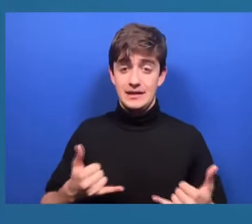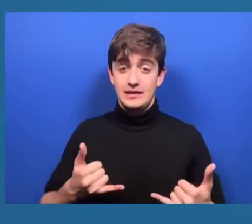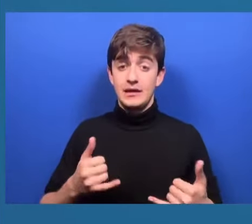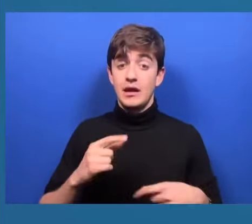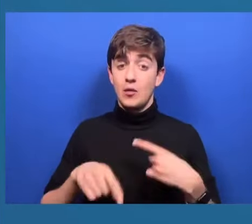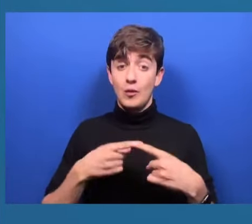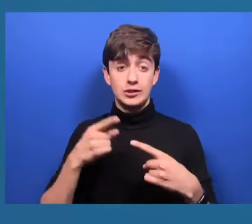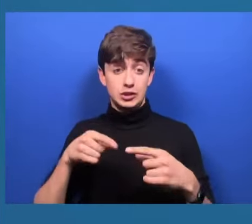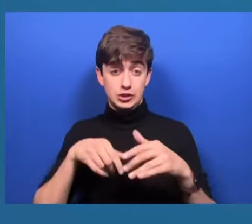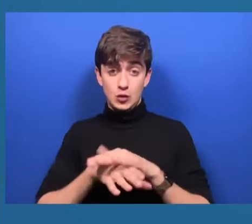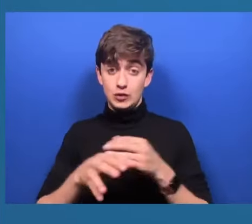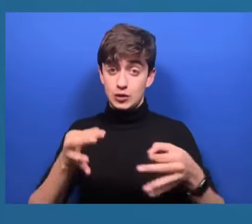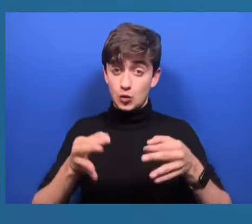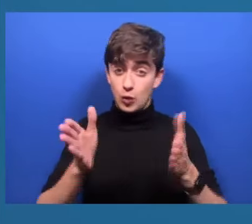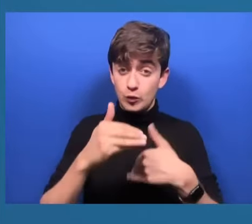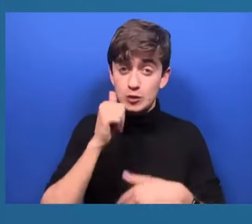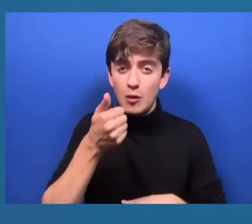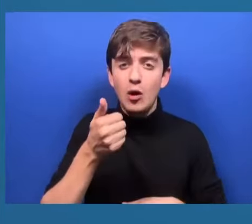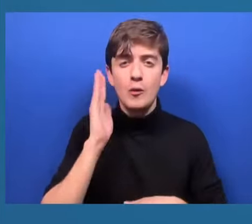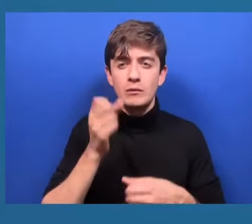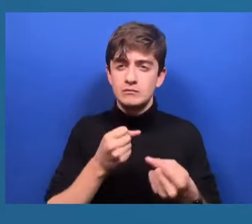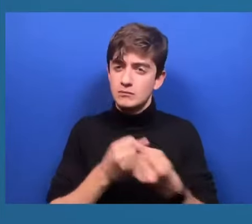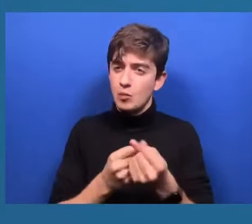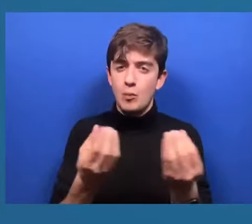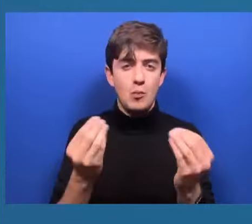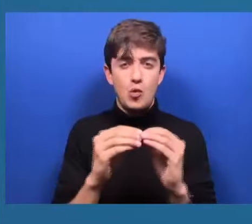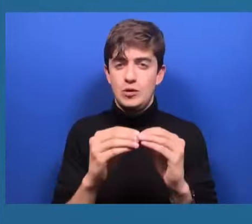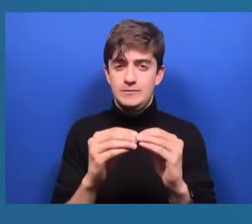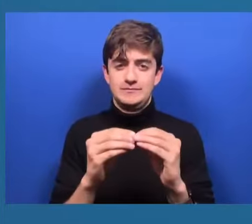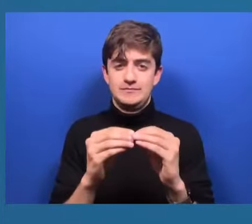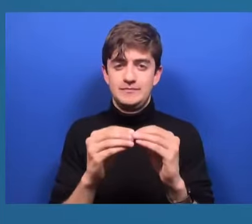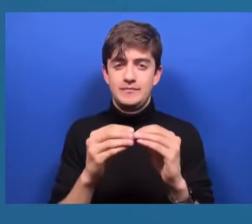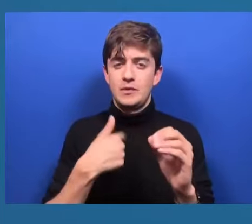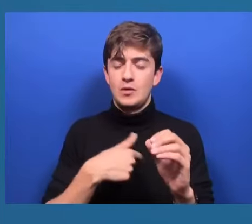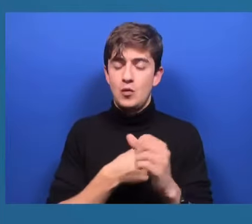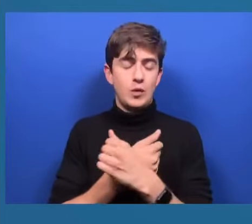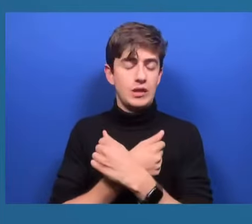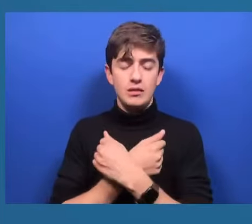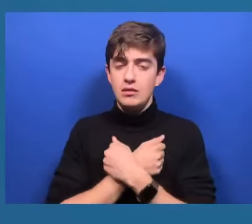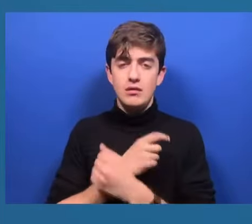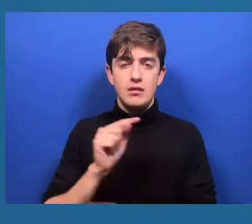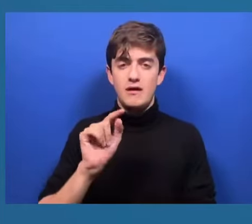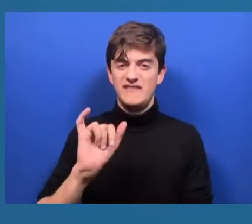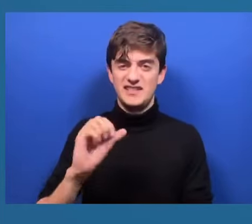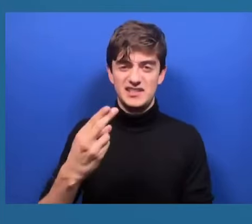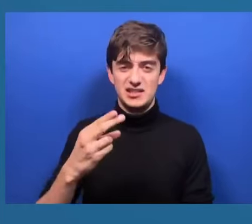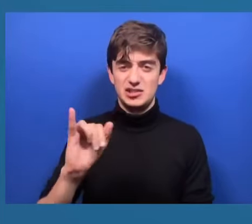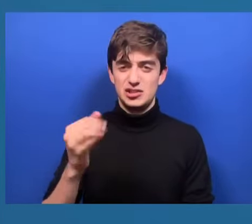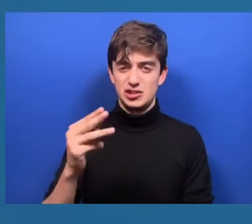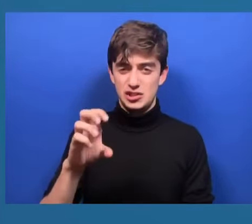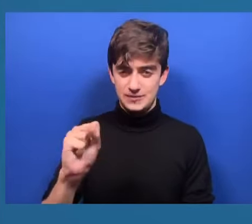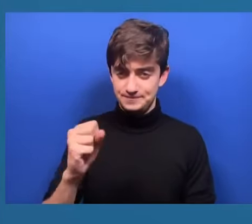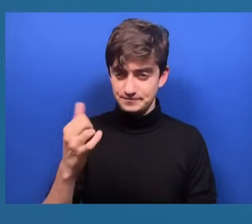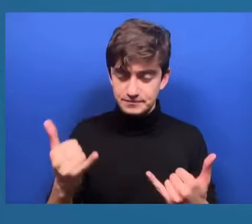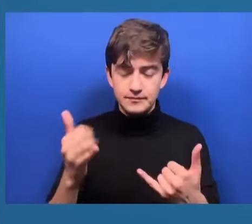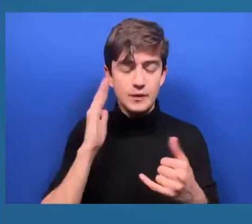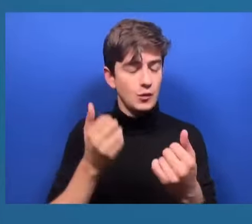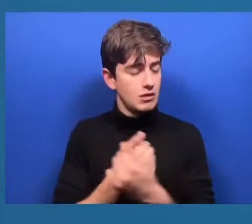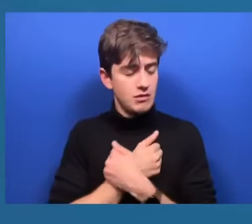that courtroom, we're going to back her up even more. And we love Tish James today, and we're going to love her even